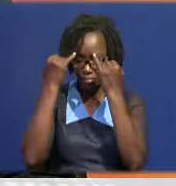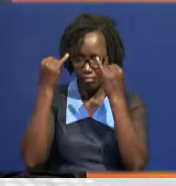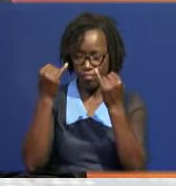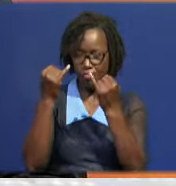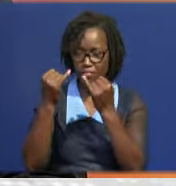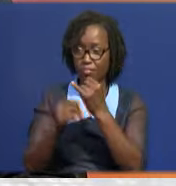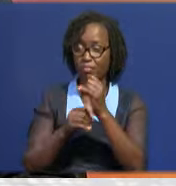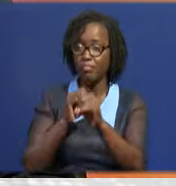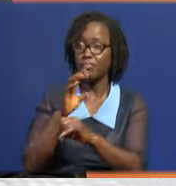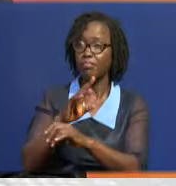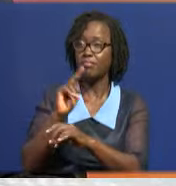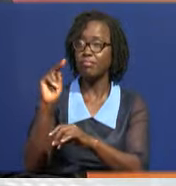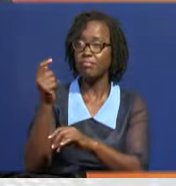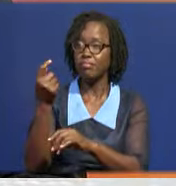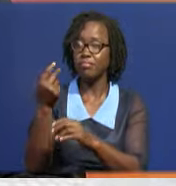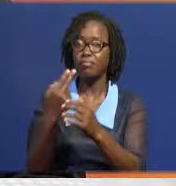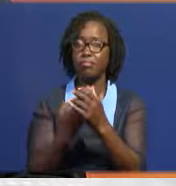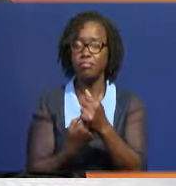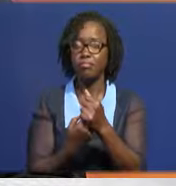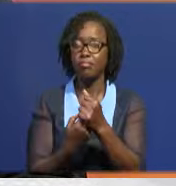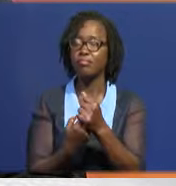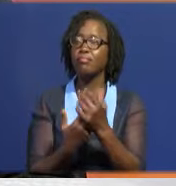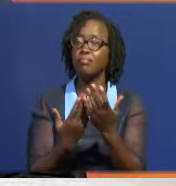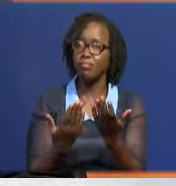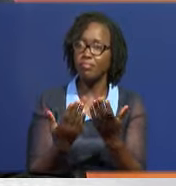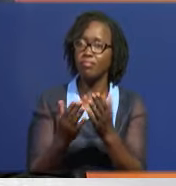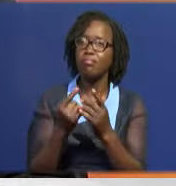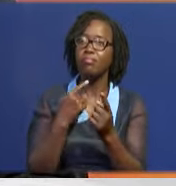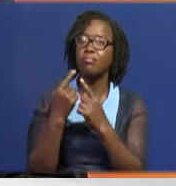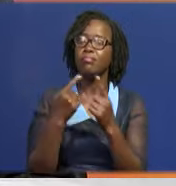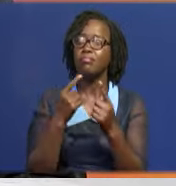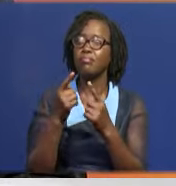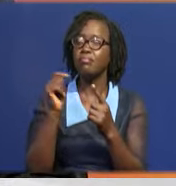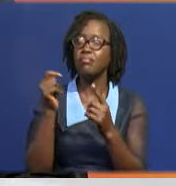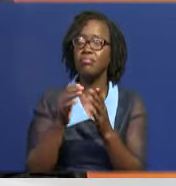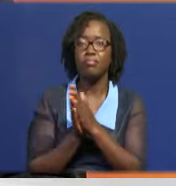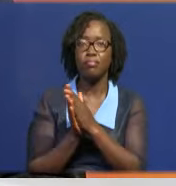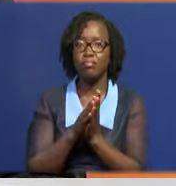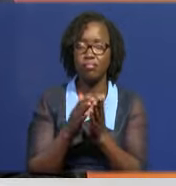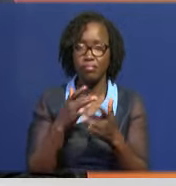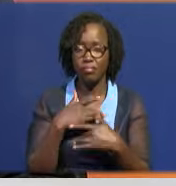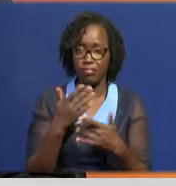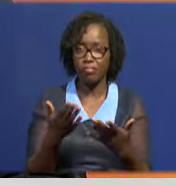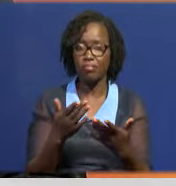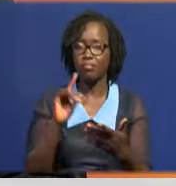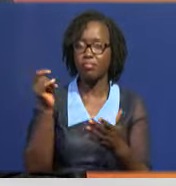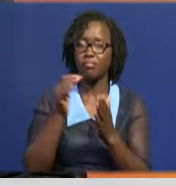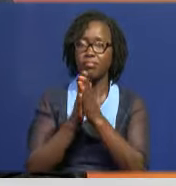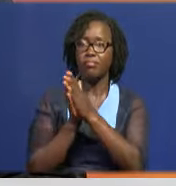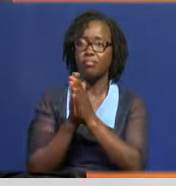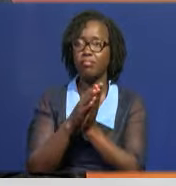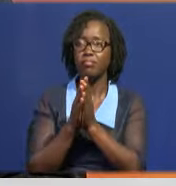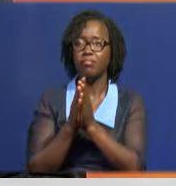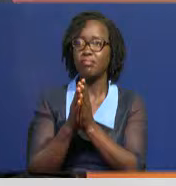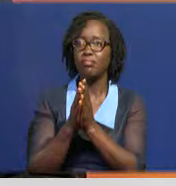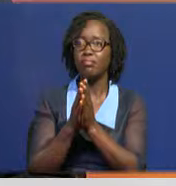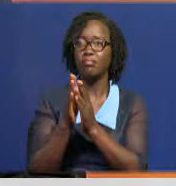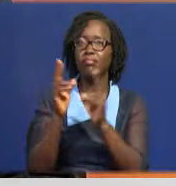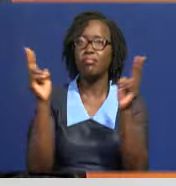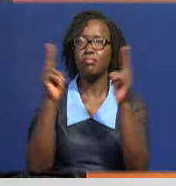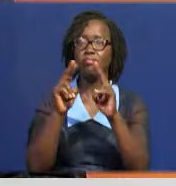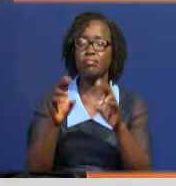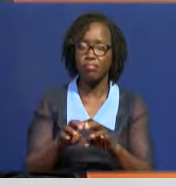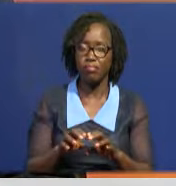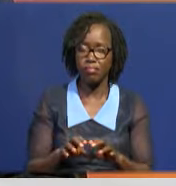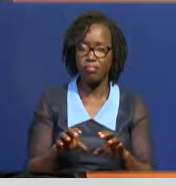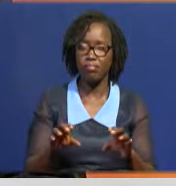with the Kenyan producers to tell Kenyan stories. The interest here is to have Kenyan stories going to the international